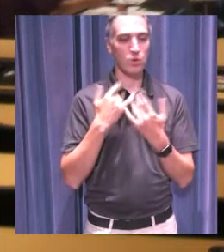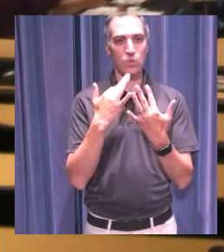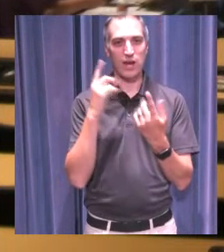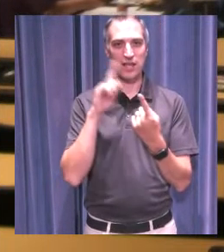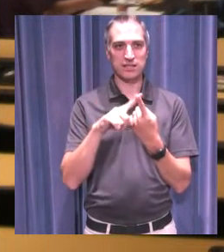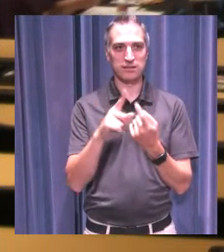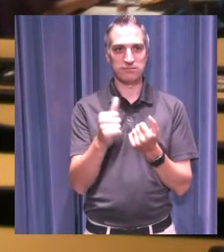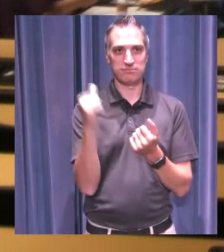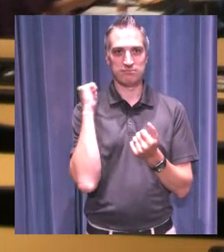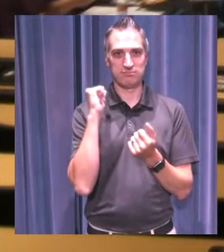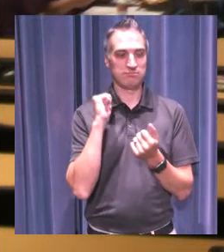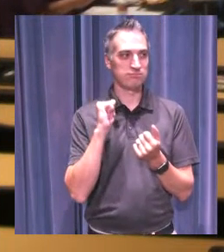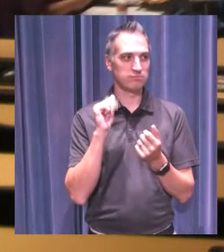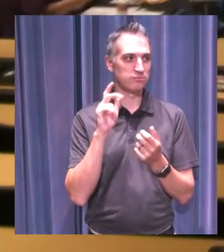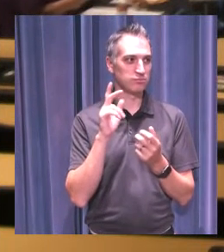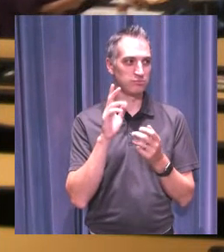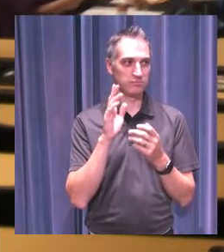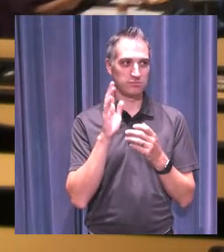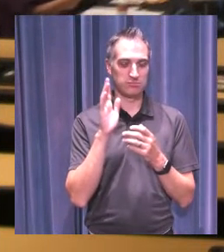Oh, that's right. We needed Jordan.